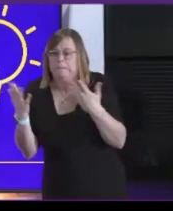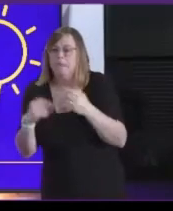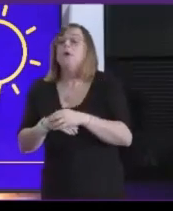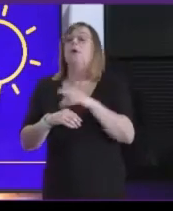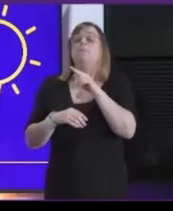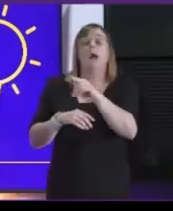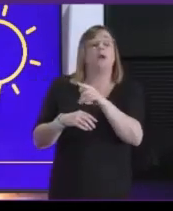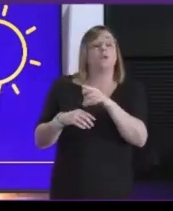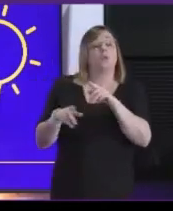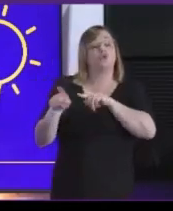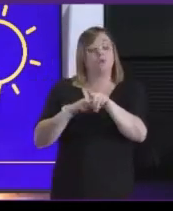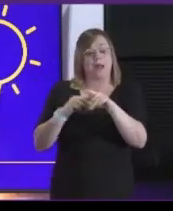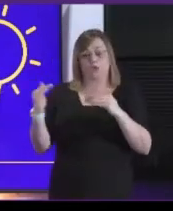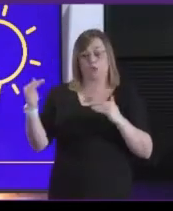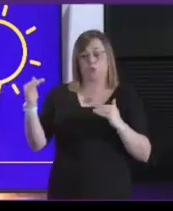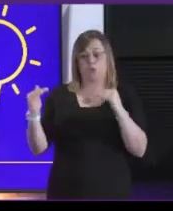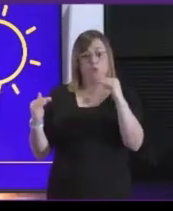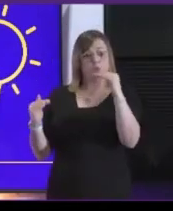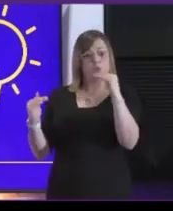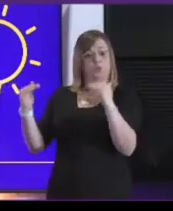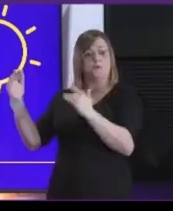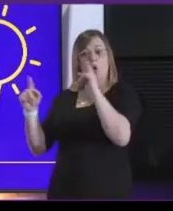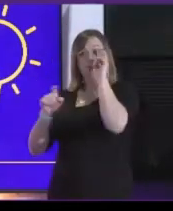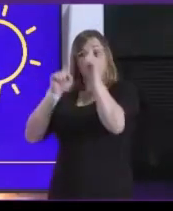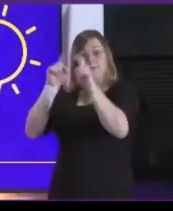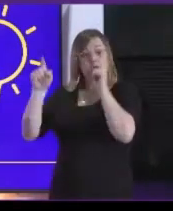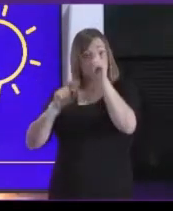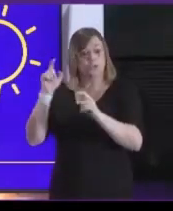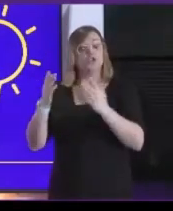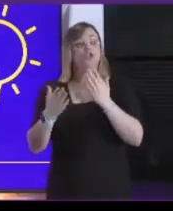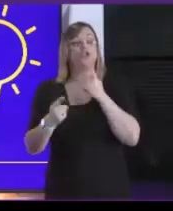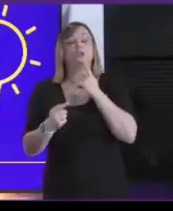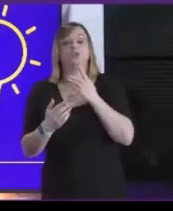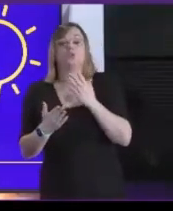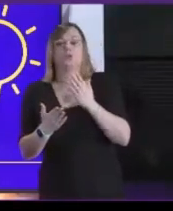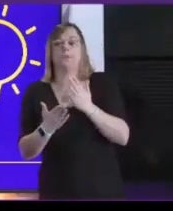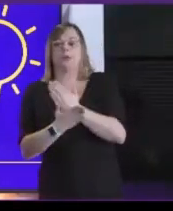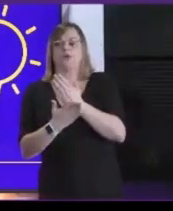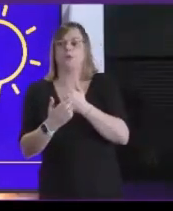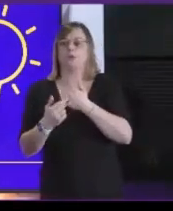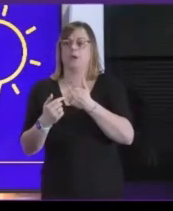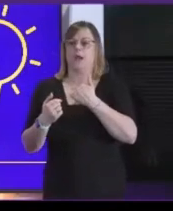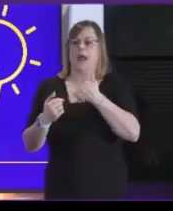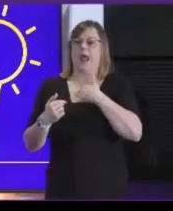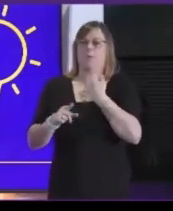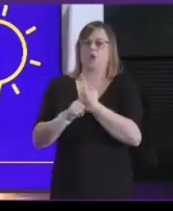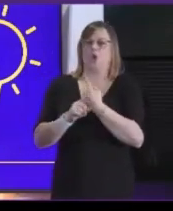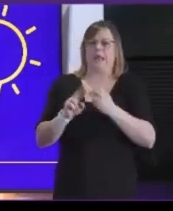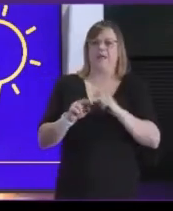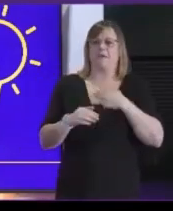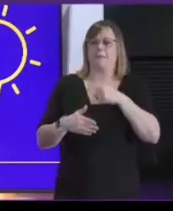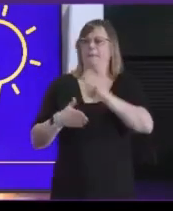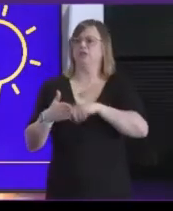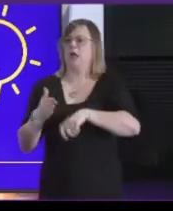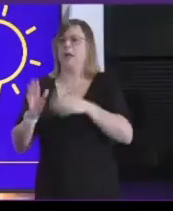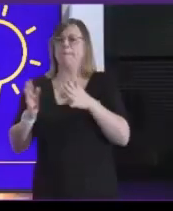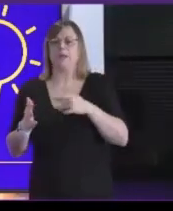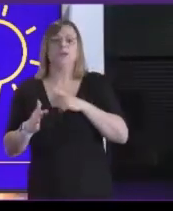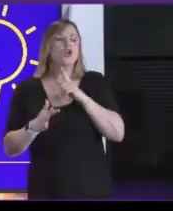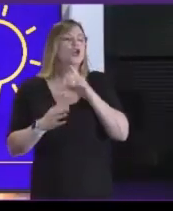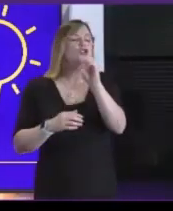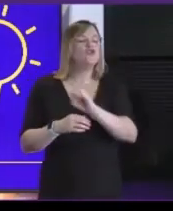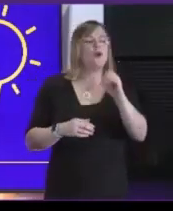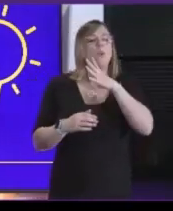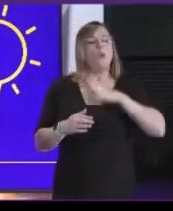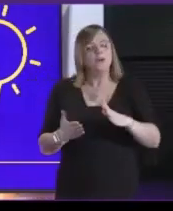we are trying to level the playing field for innovation and make sure that the, now I'm talking as if I am the Commission, I'm sorry. But that Europe wants to